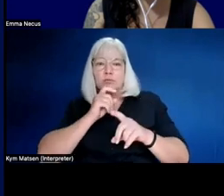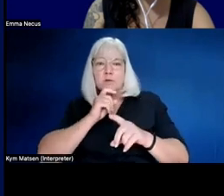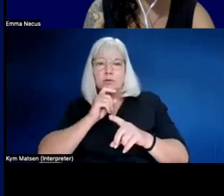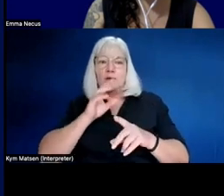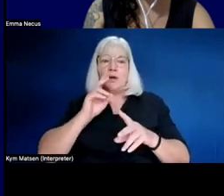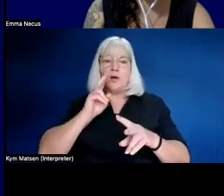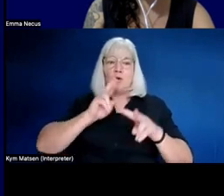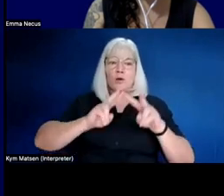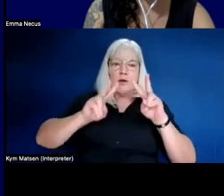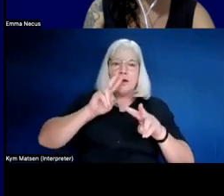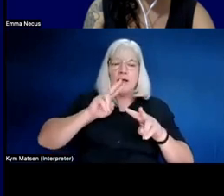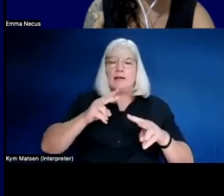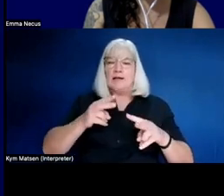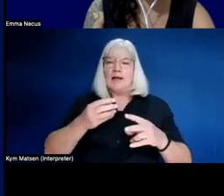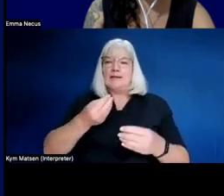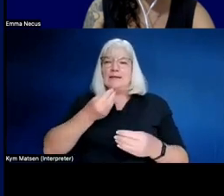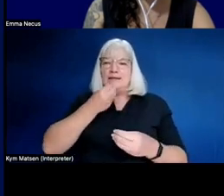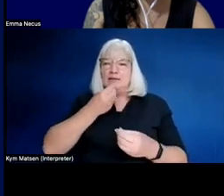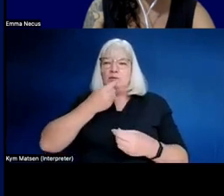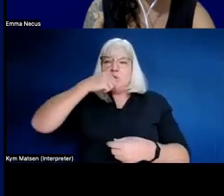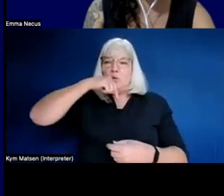swallowing.